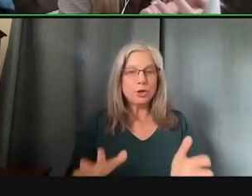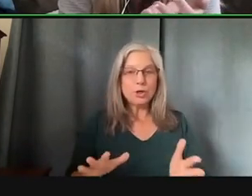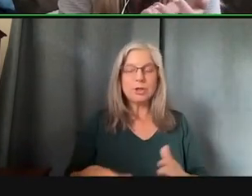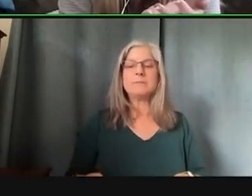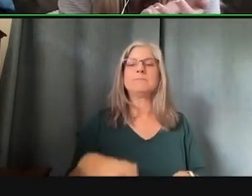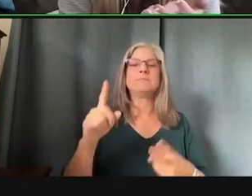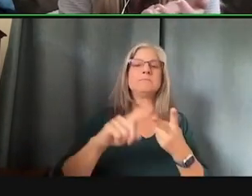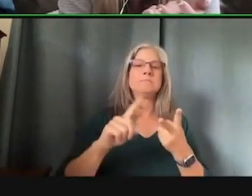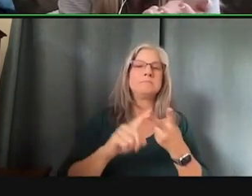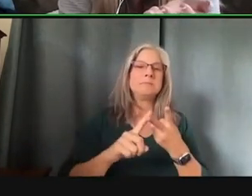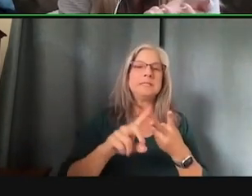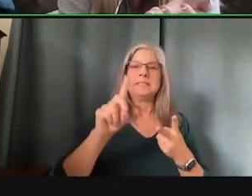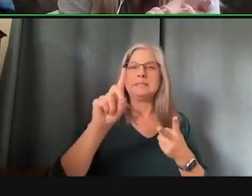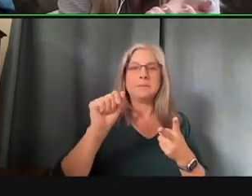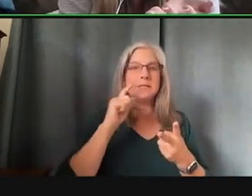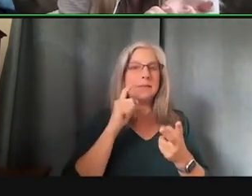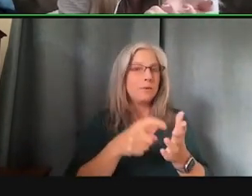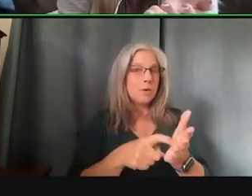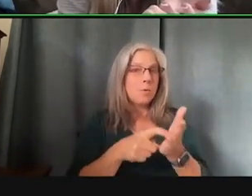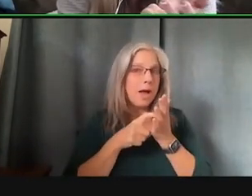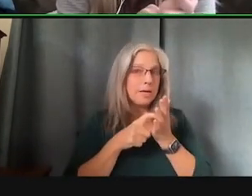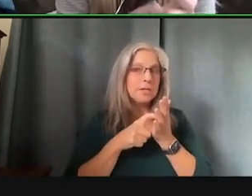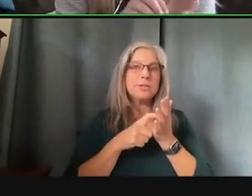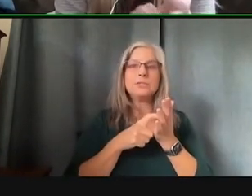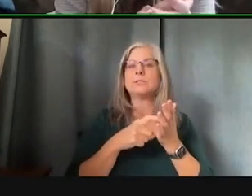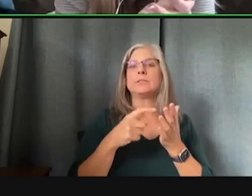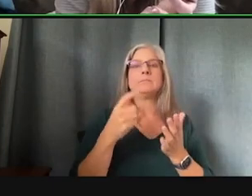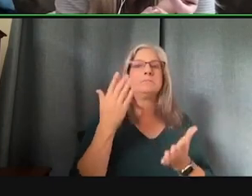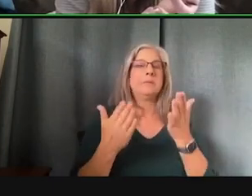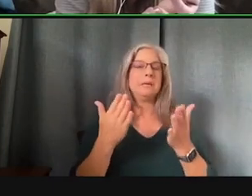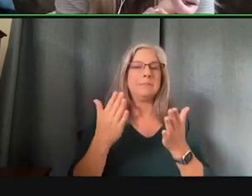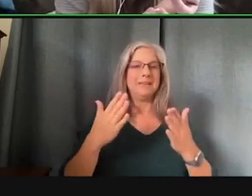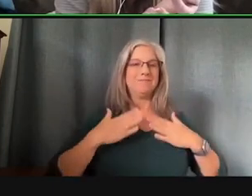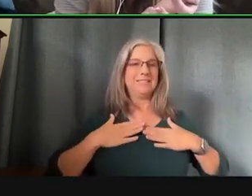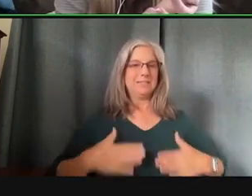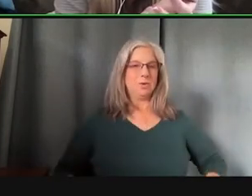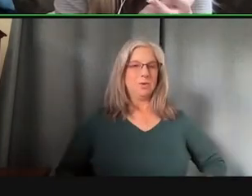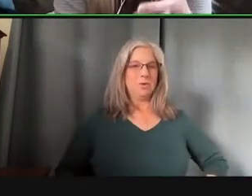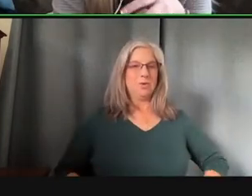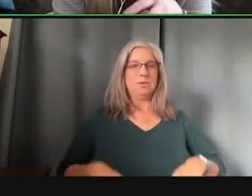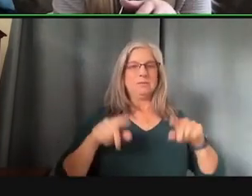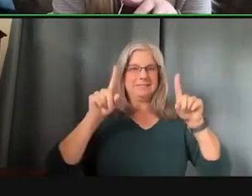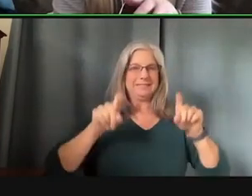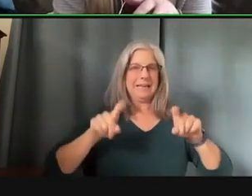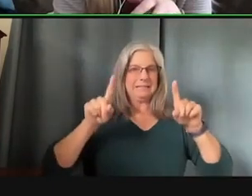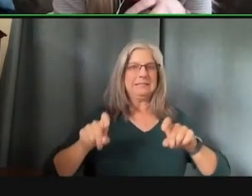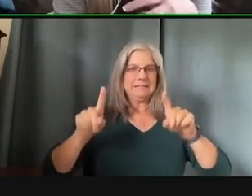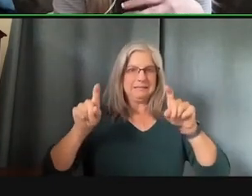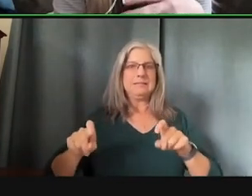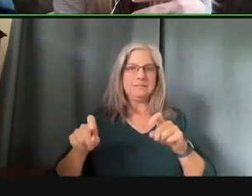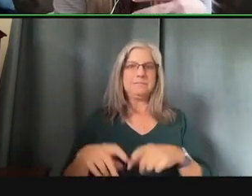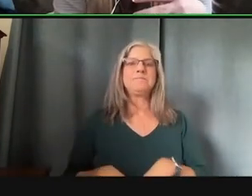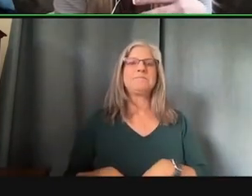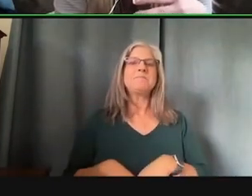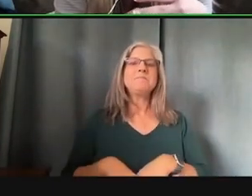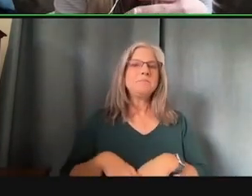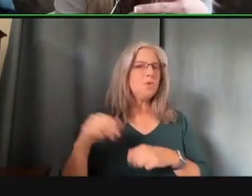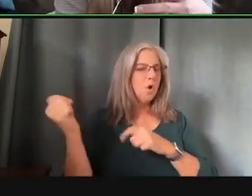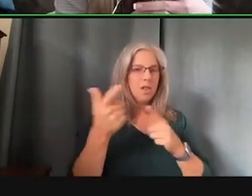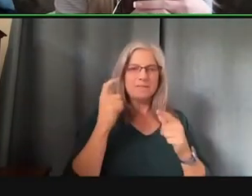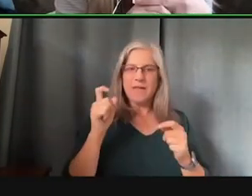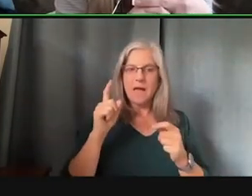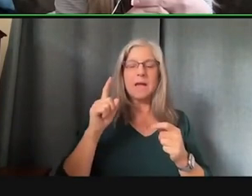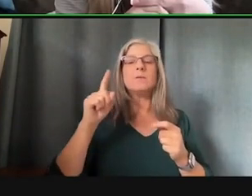requires accommodation for the physical fitness test, all of that will be detailed here. If your child does have a